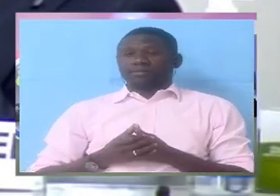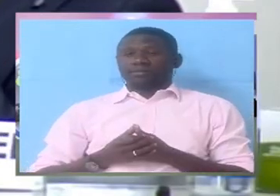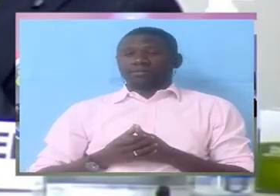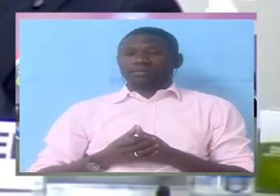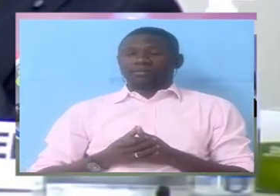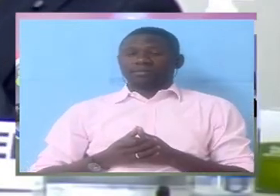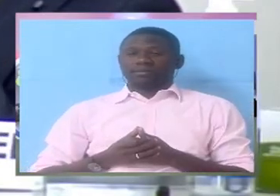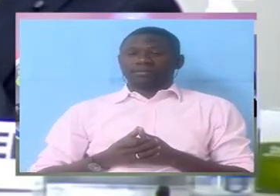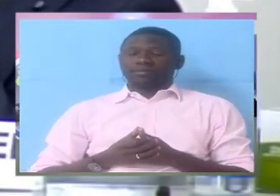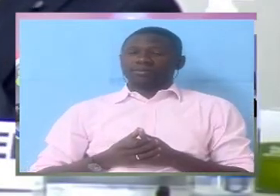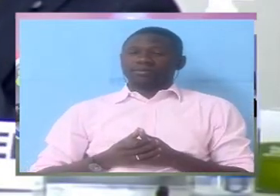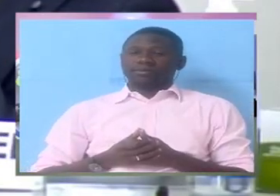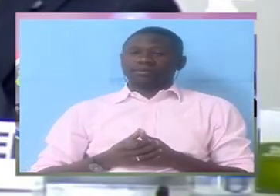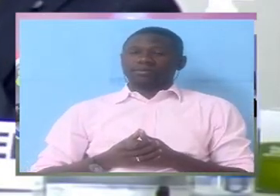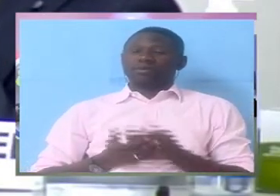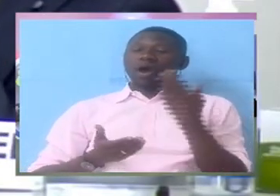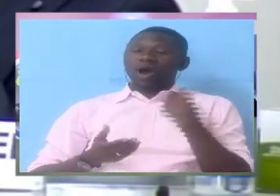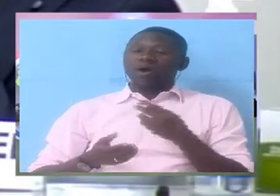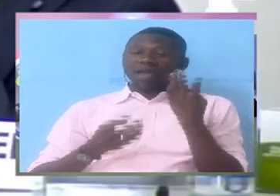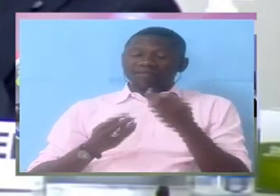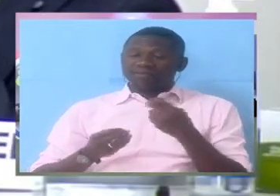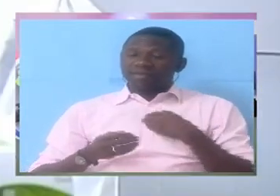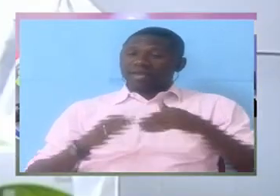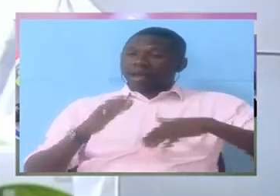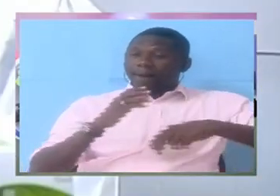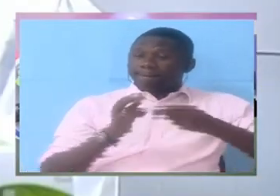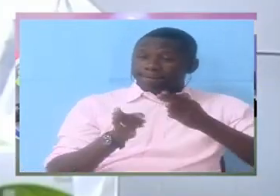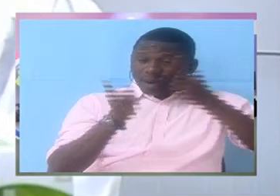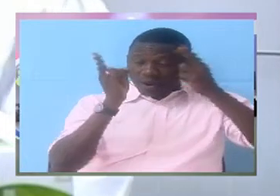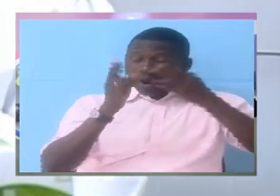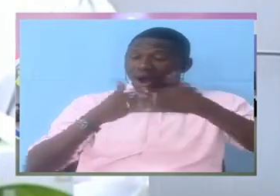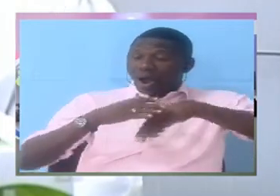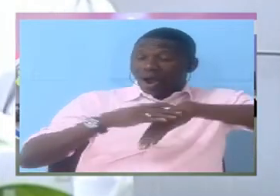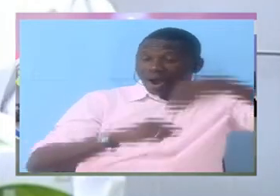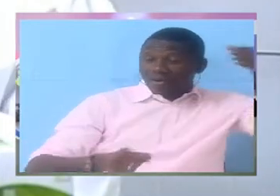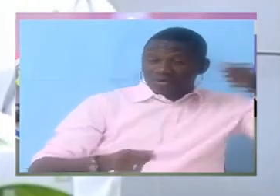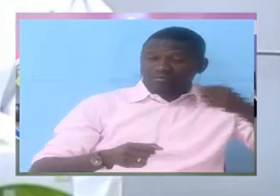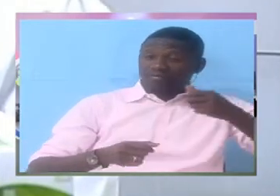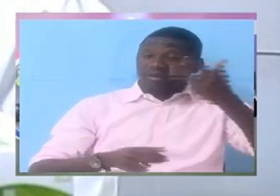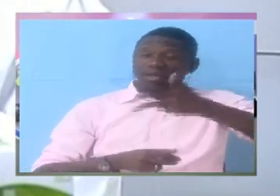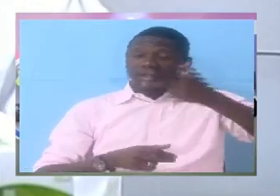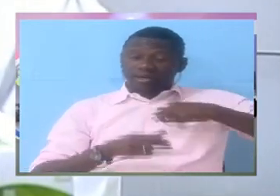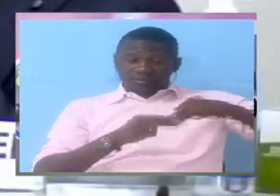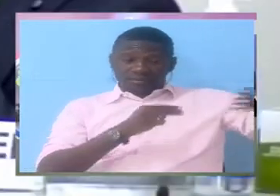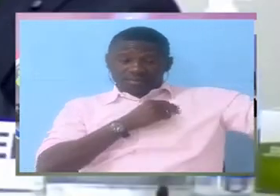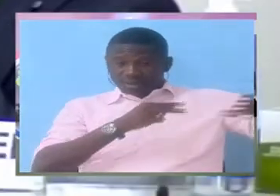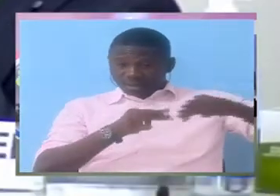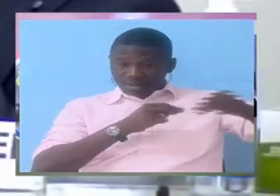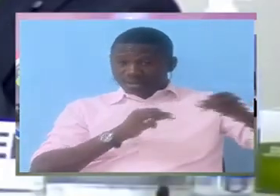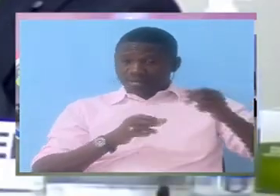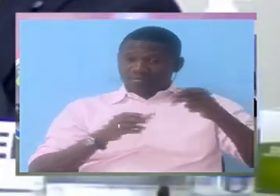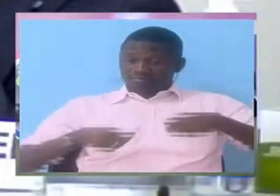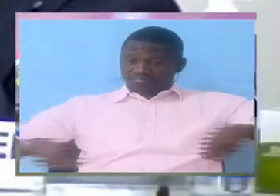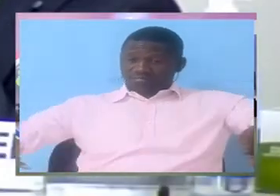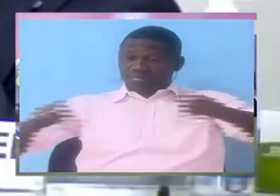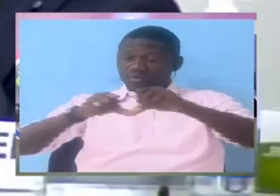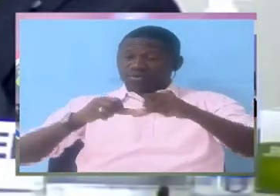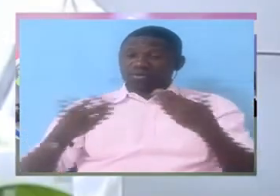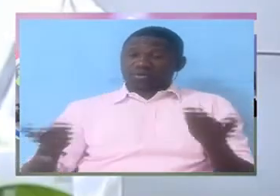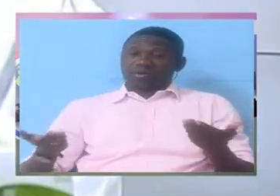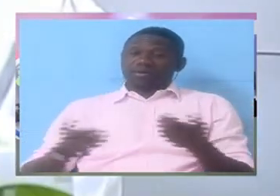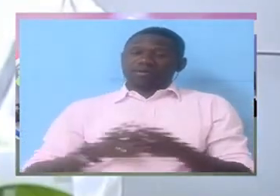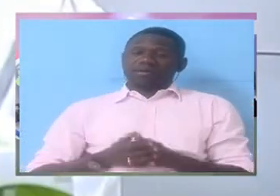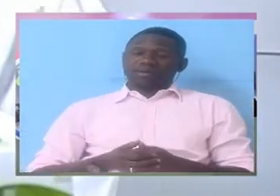18-yard box? Sila ninga kumato meter tanin sayo ni bandalano. Well, anything can happen. Then you can die. Kukunin se keno le.